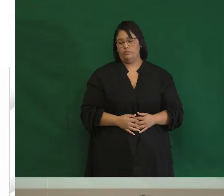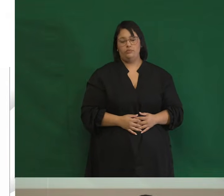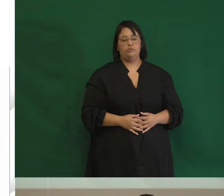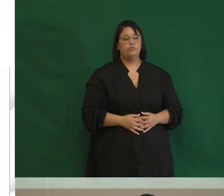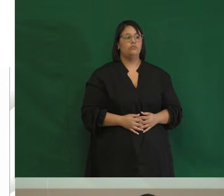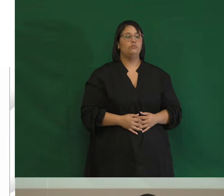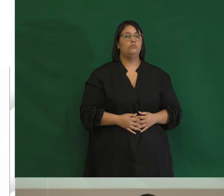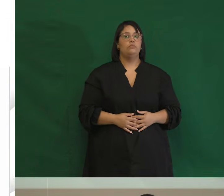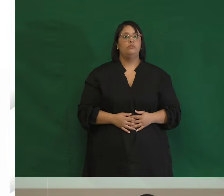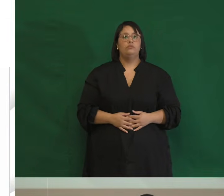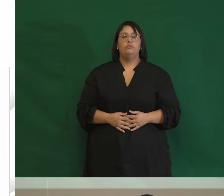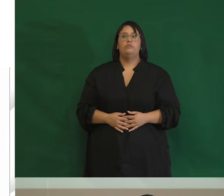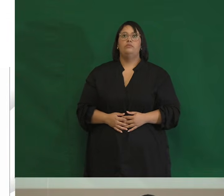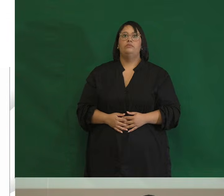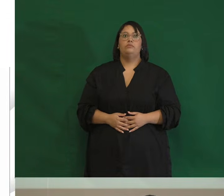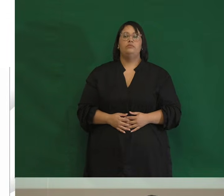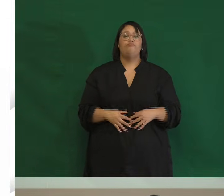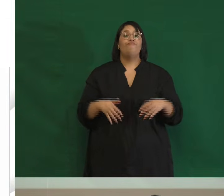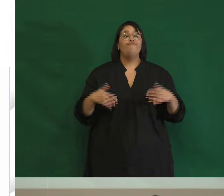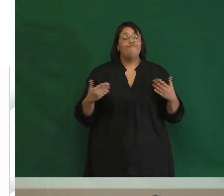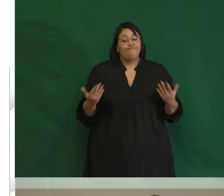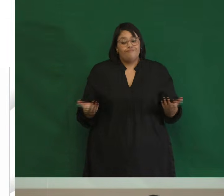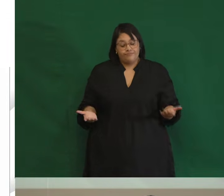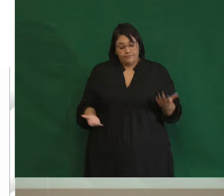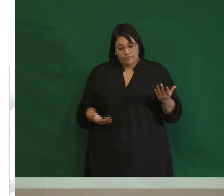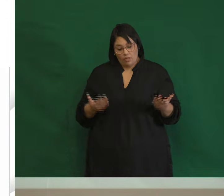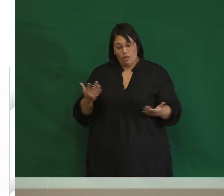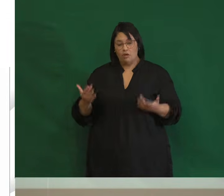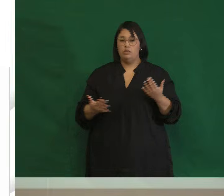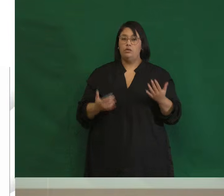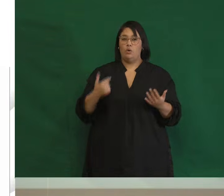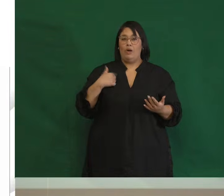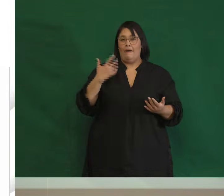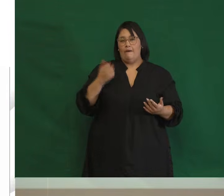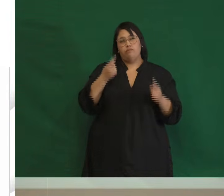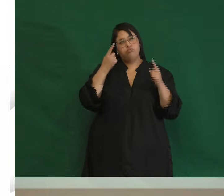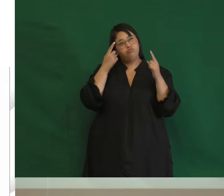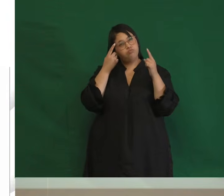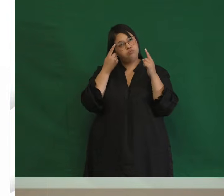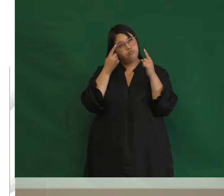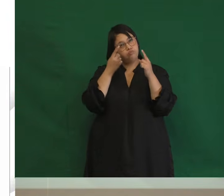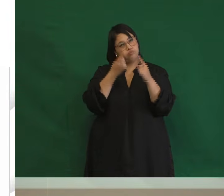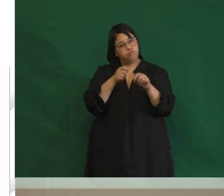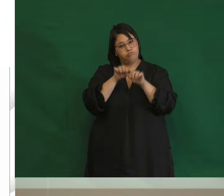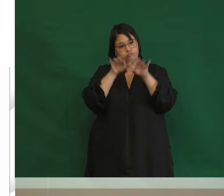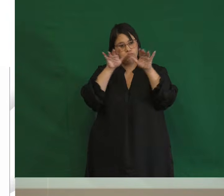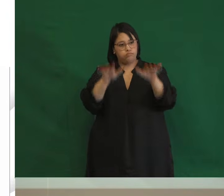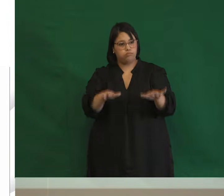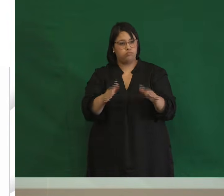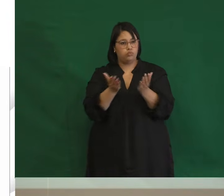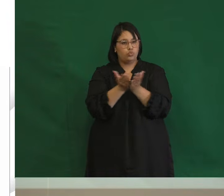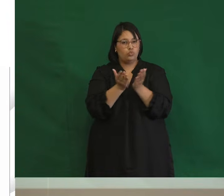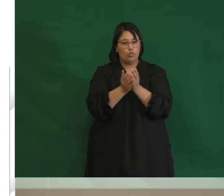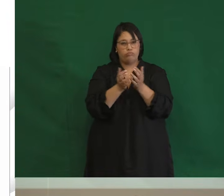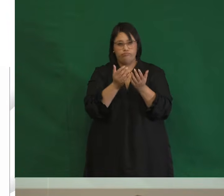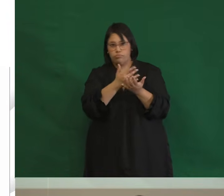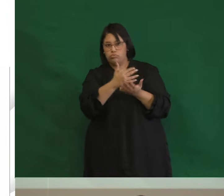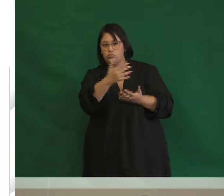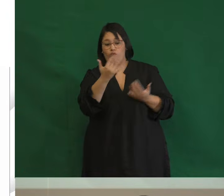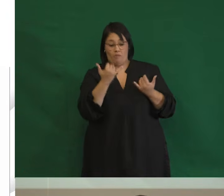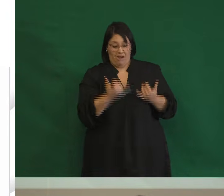We look forward, in order to achieve this rollout that we want to achieve from